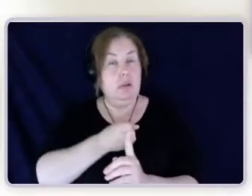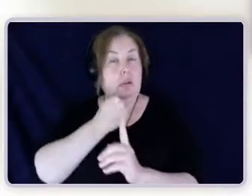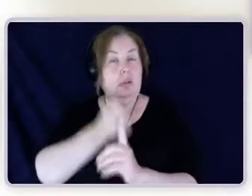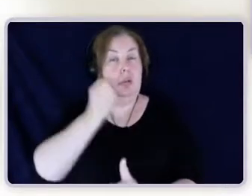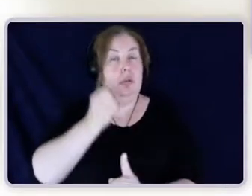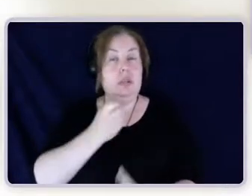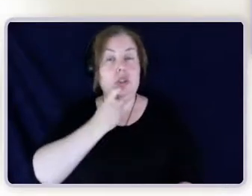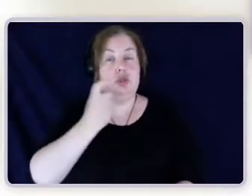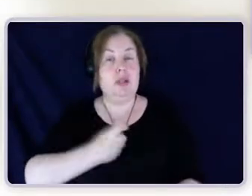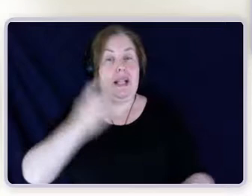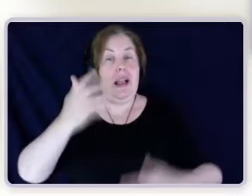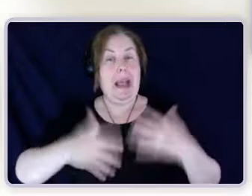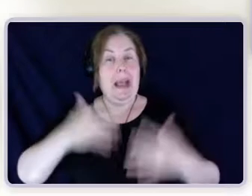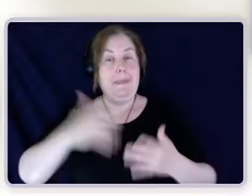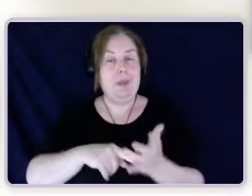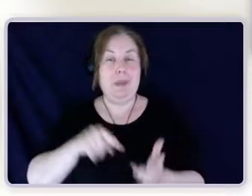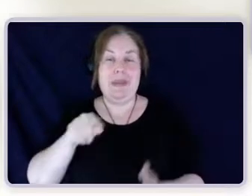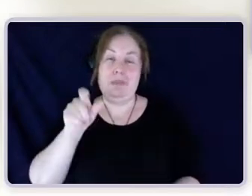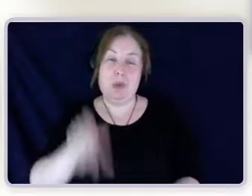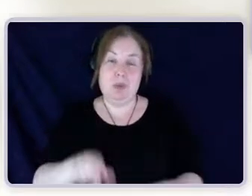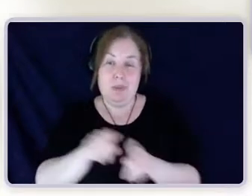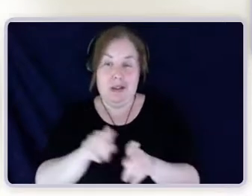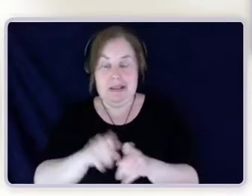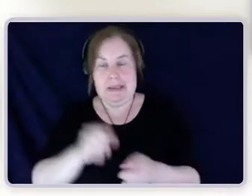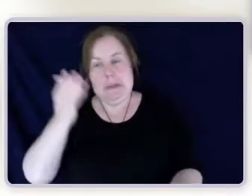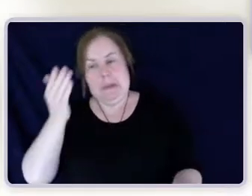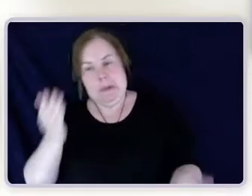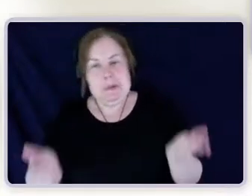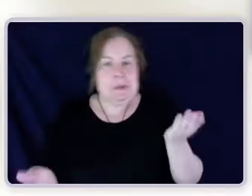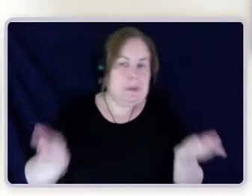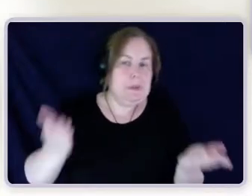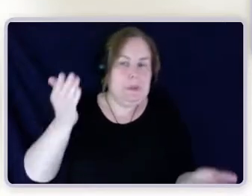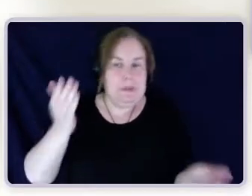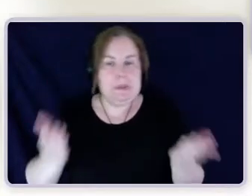to the person as well. So we need to carefully balance